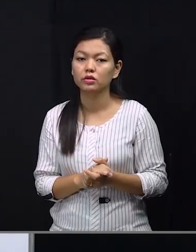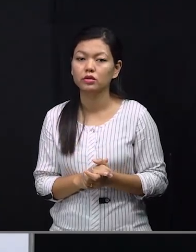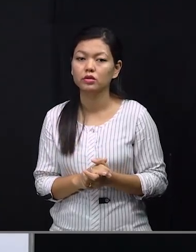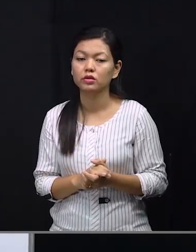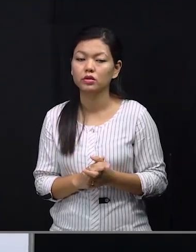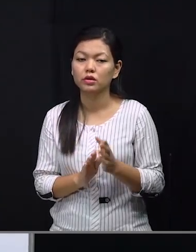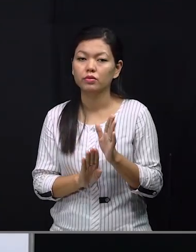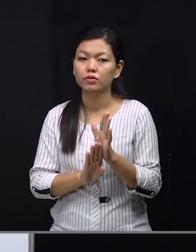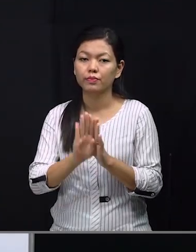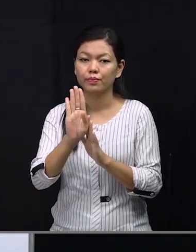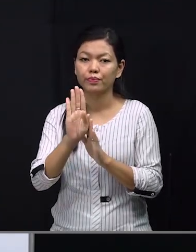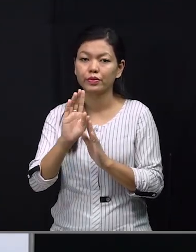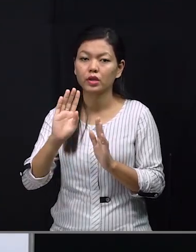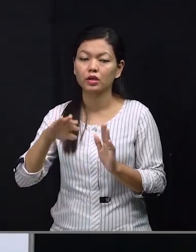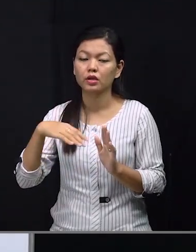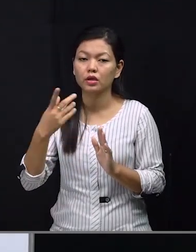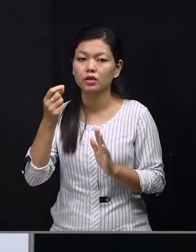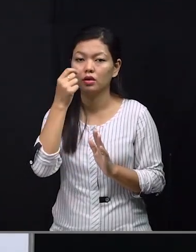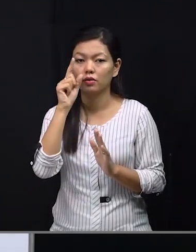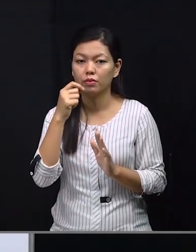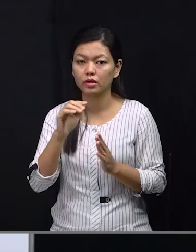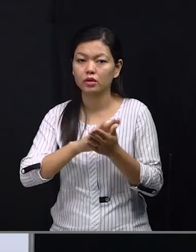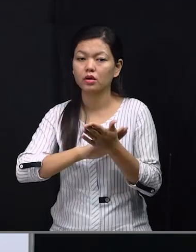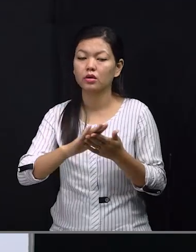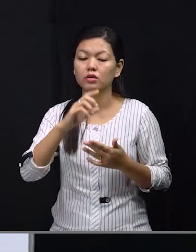higher than the parent hydrocarbon.